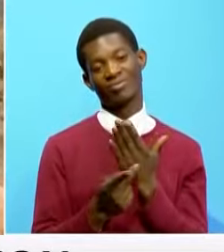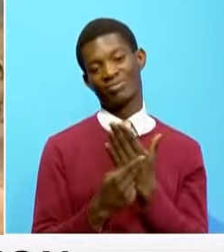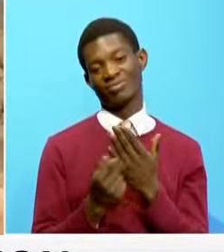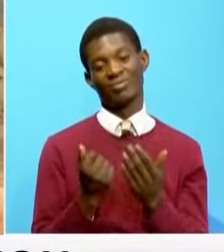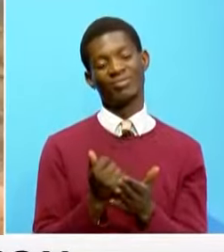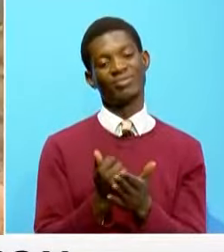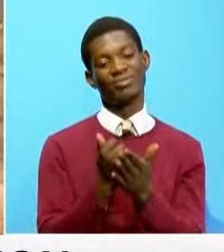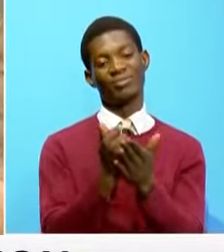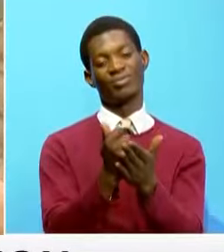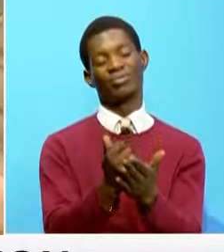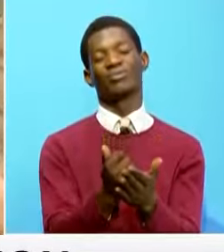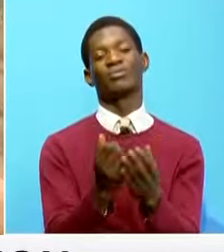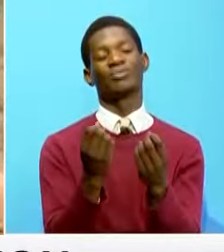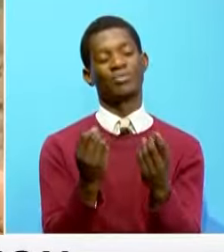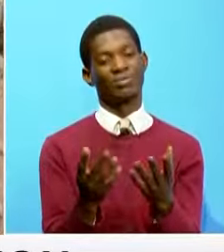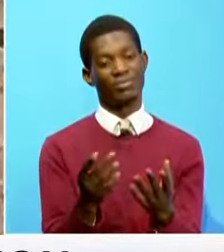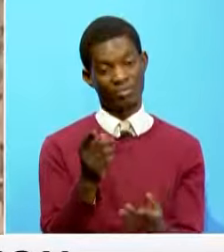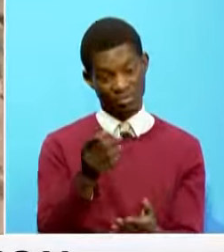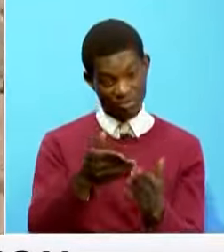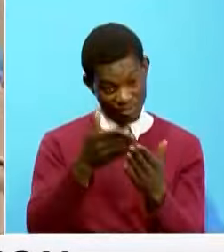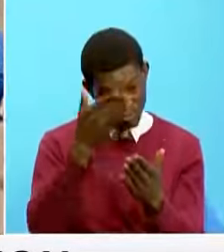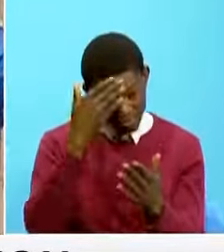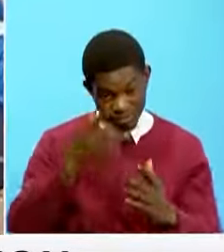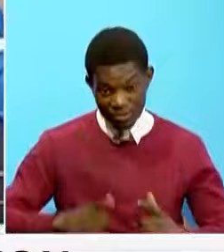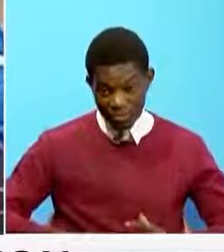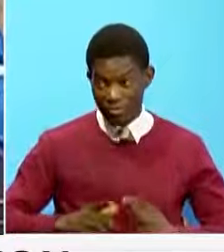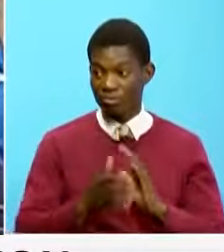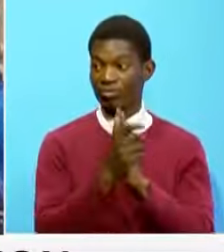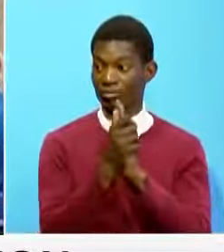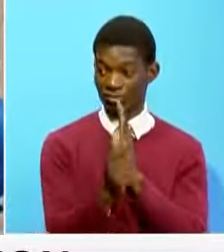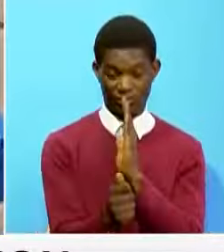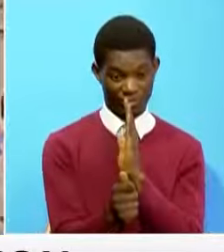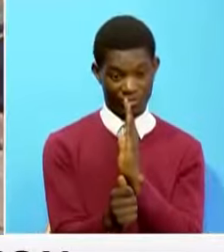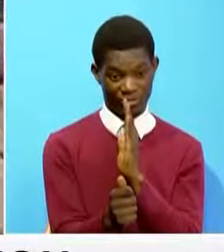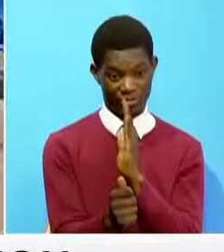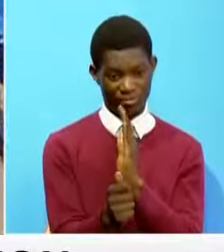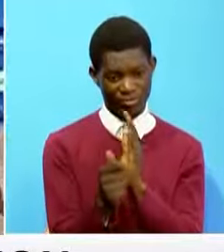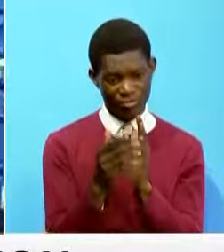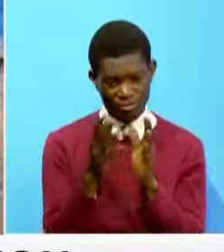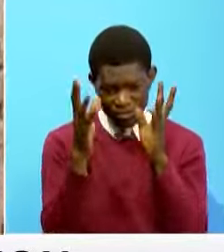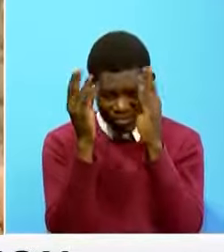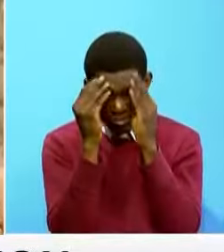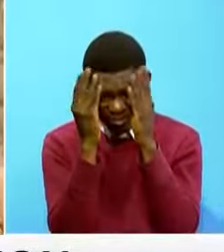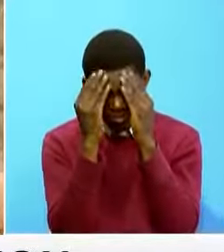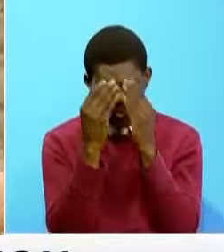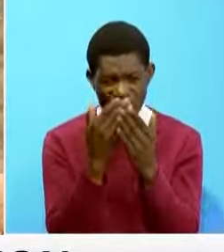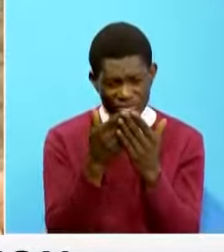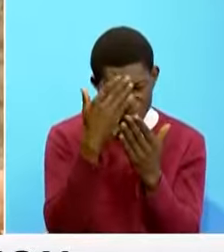of life skills. A student has acquired the knowledge in tomato